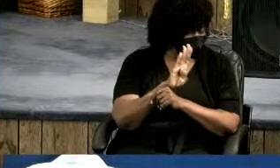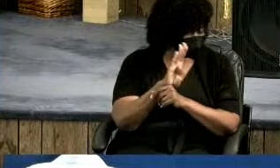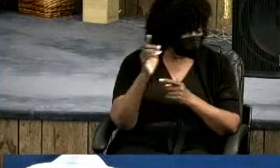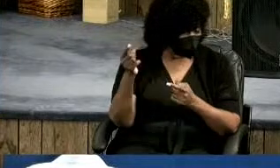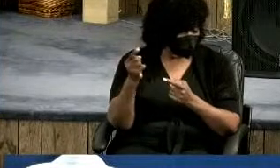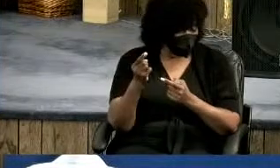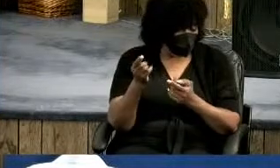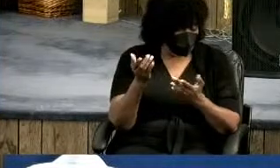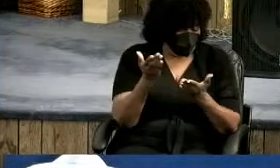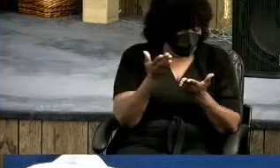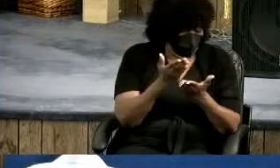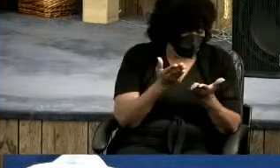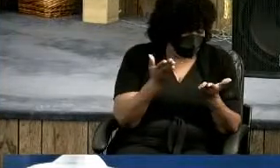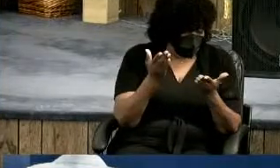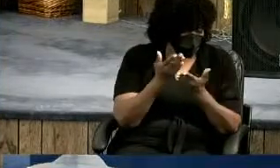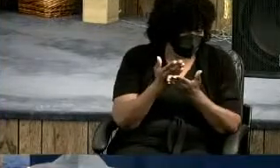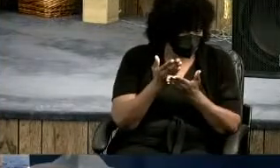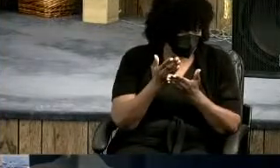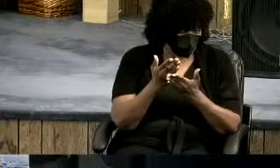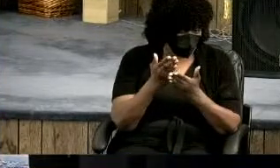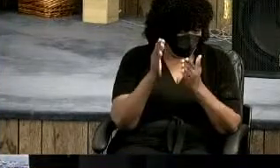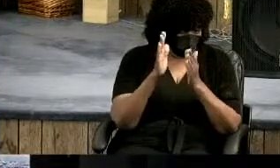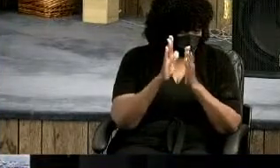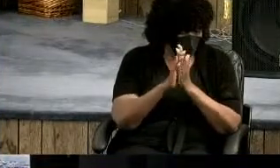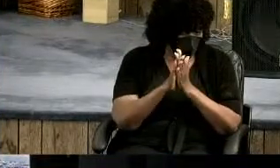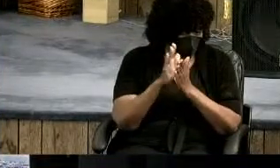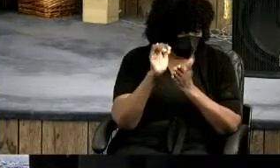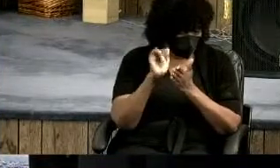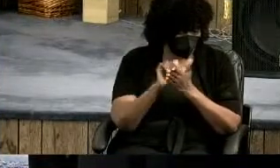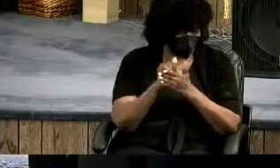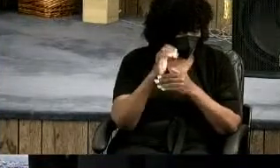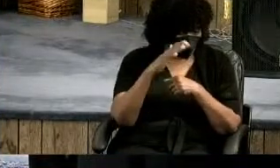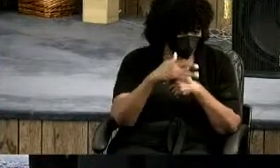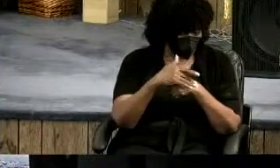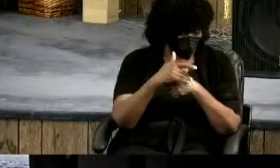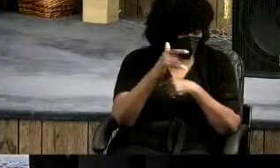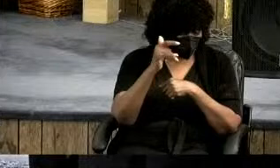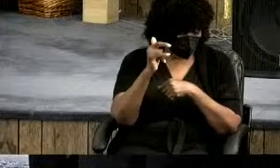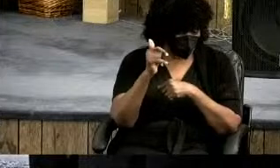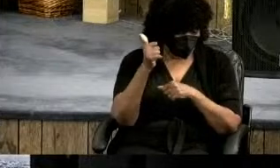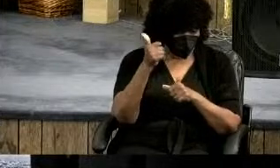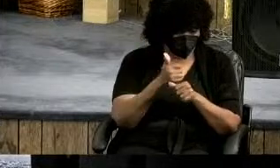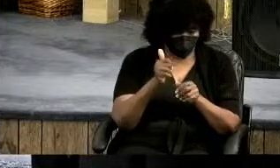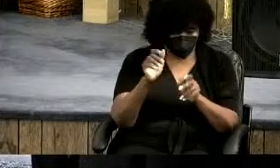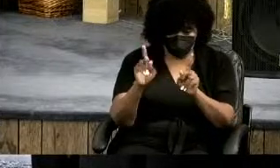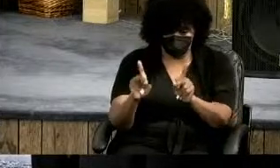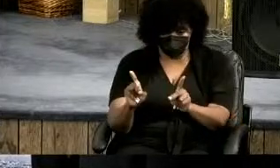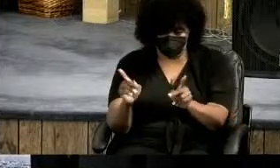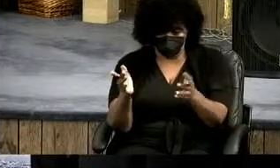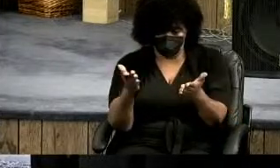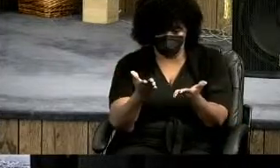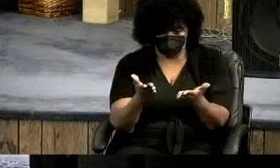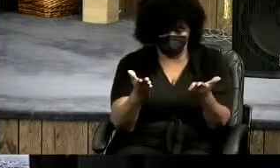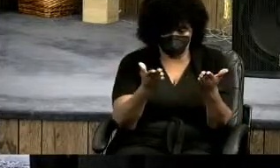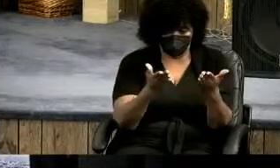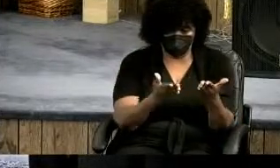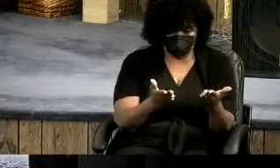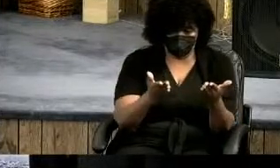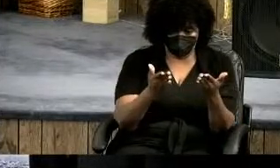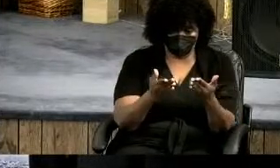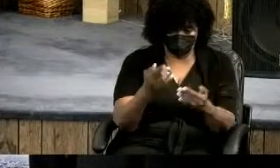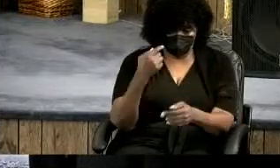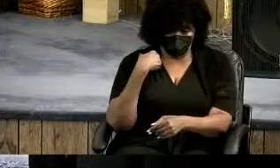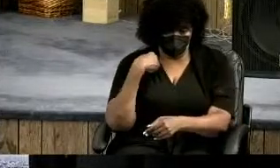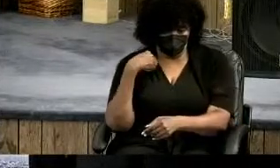this afternoon, Father. We ask you that you would touch every saint that's sitting in our pew. But also, Father, we want